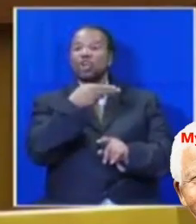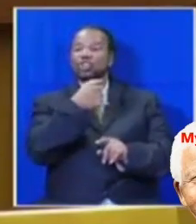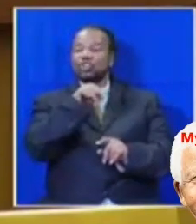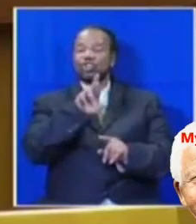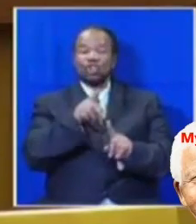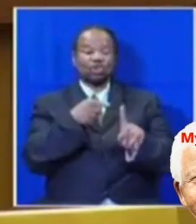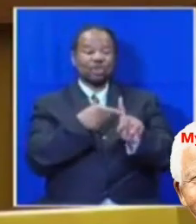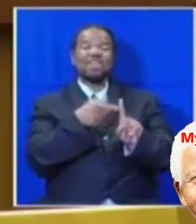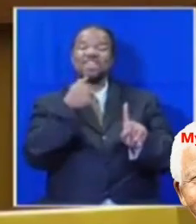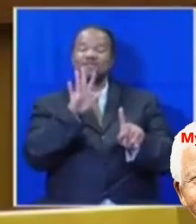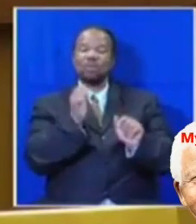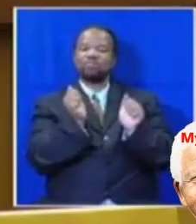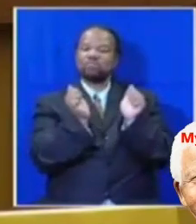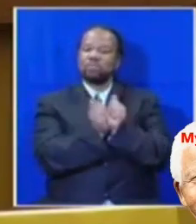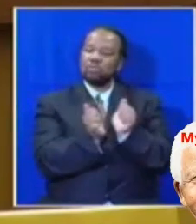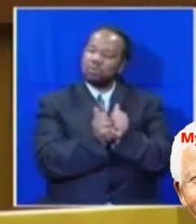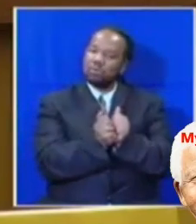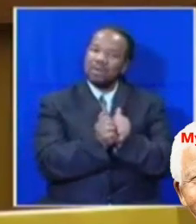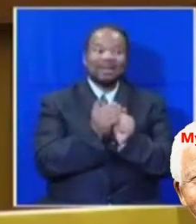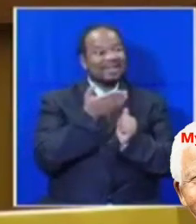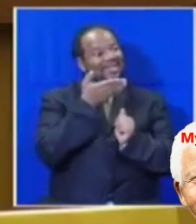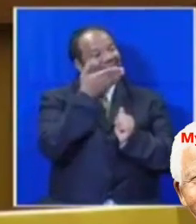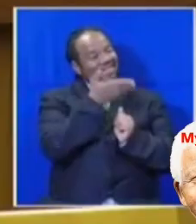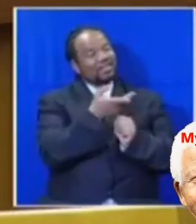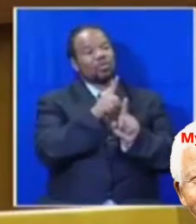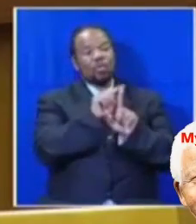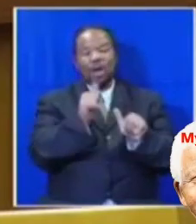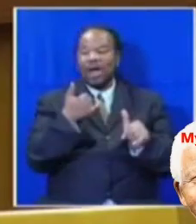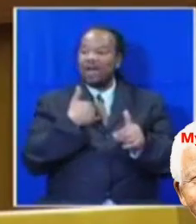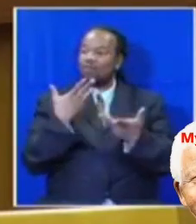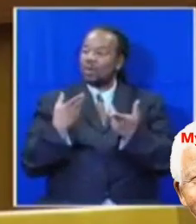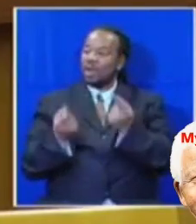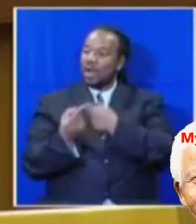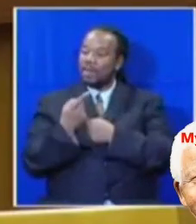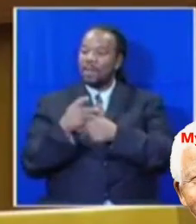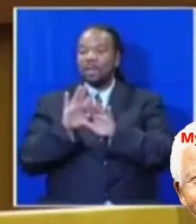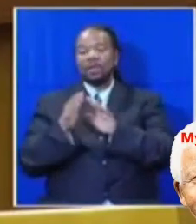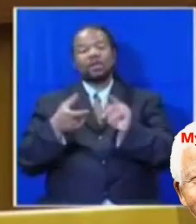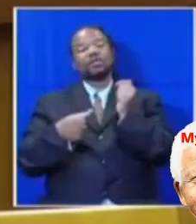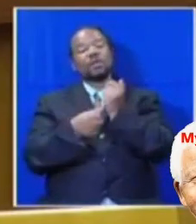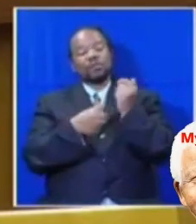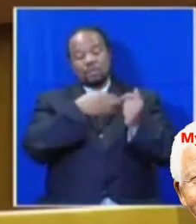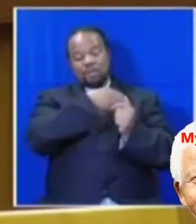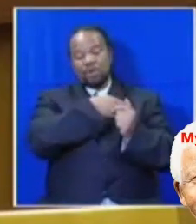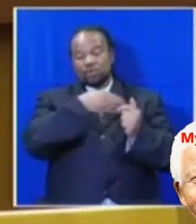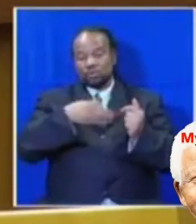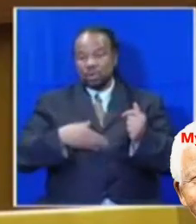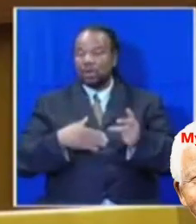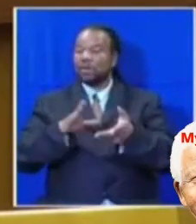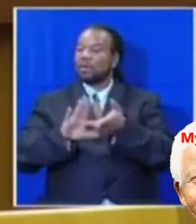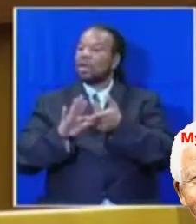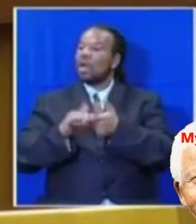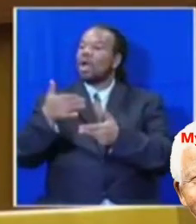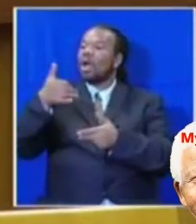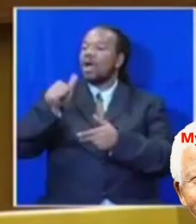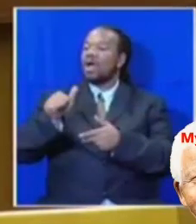have potentially destroyed efforts led by the Deputy President Cyril Ramaphosa, as well as the AU, in bringing about